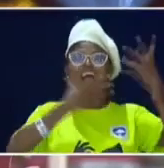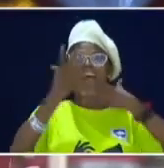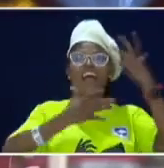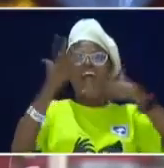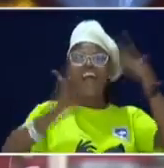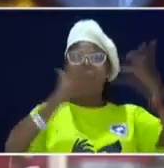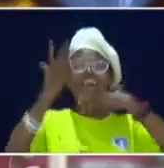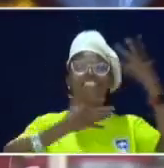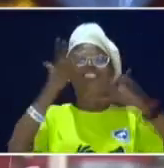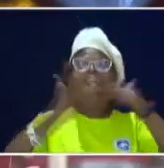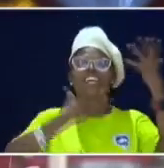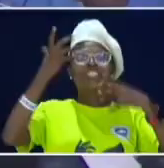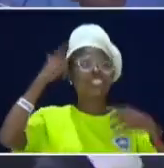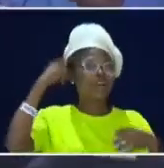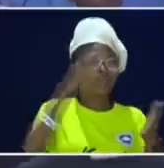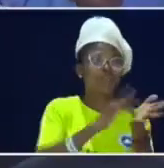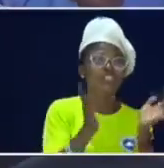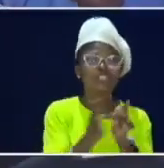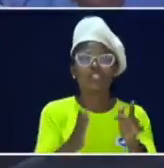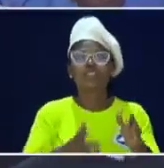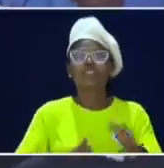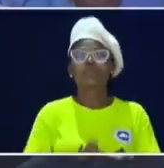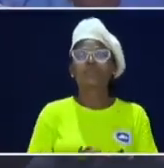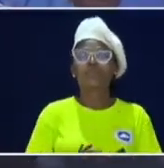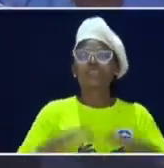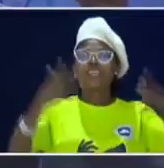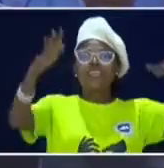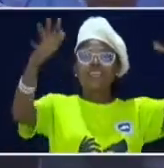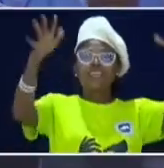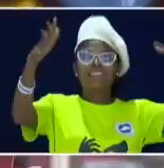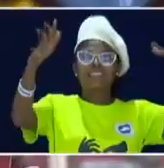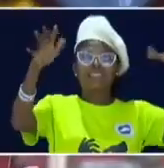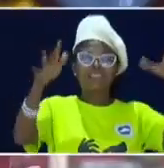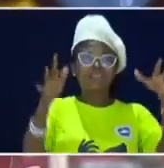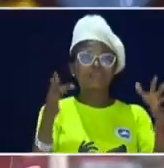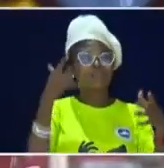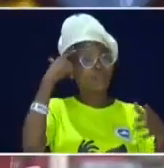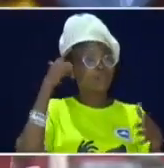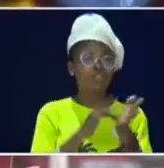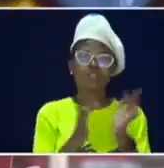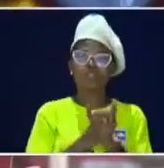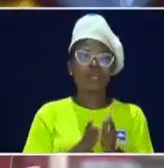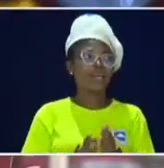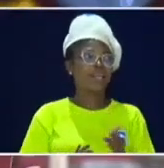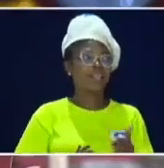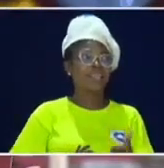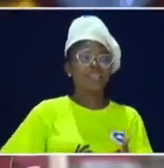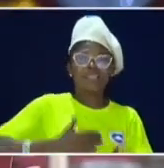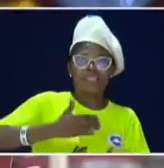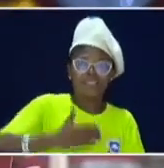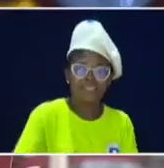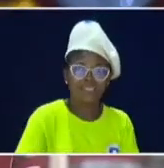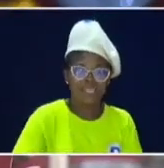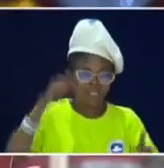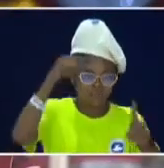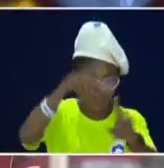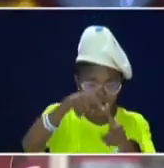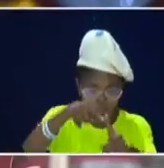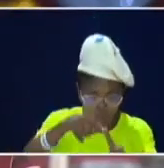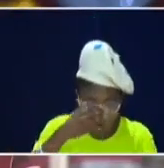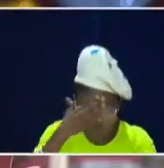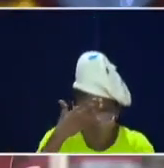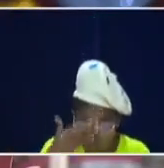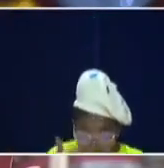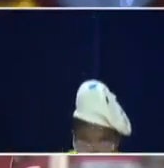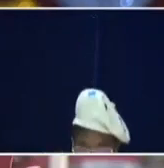Give it up for Jesus. Not me. Not for me. For Jesus. The next point, after divine acceleration, why must I step on the